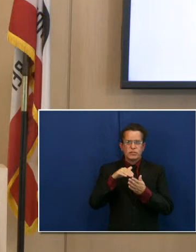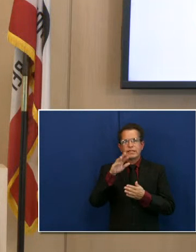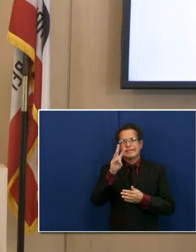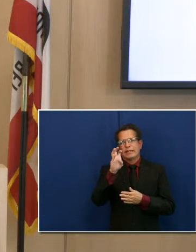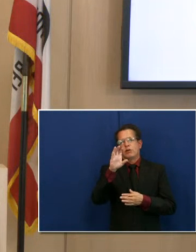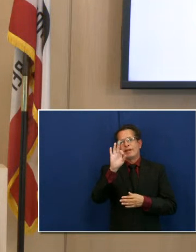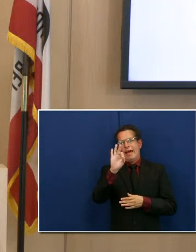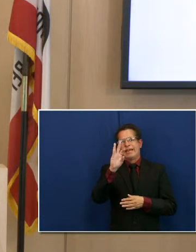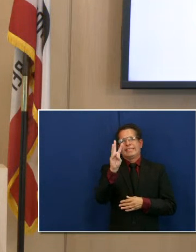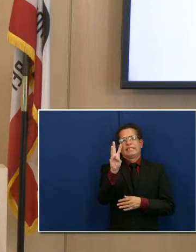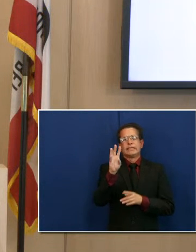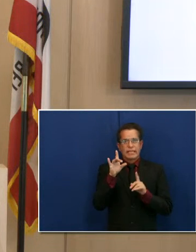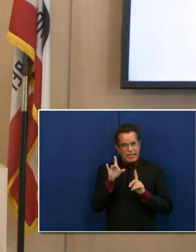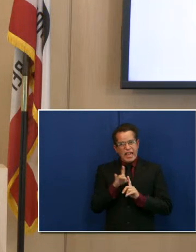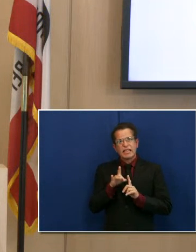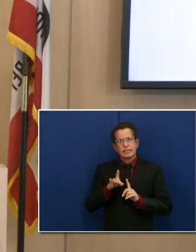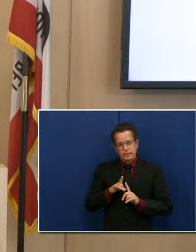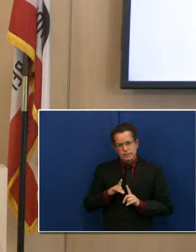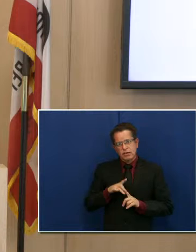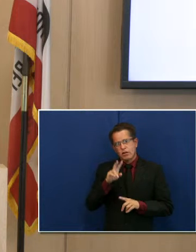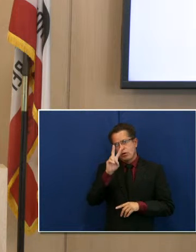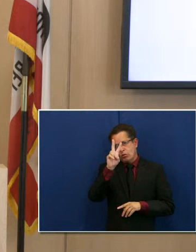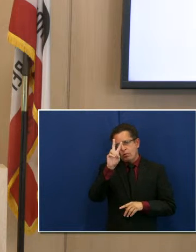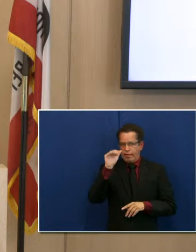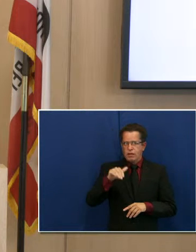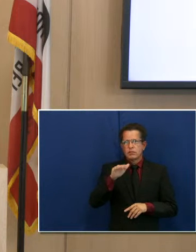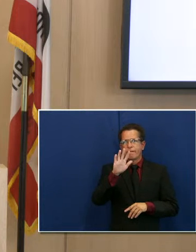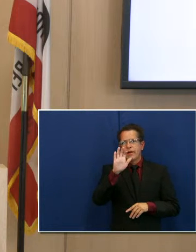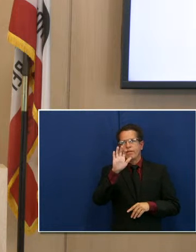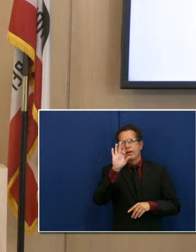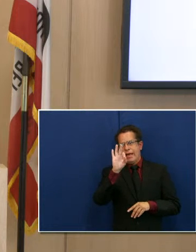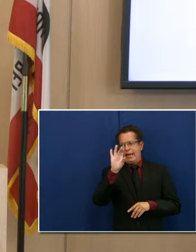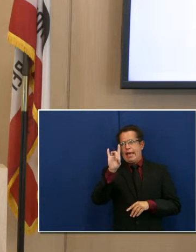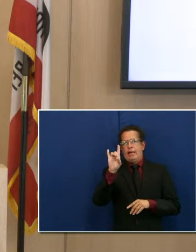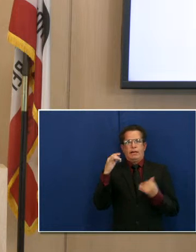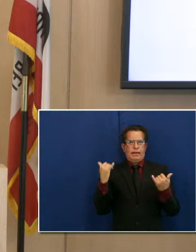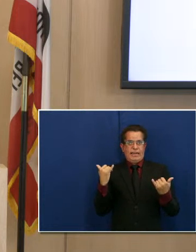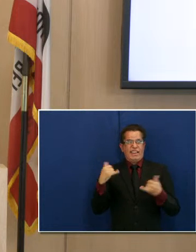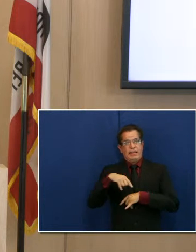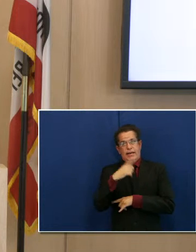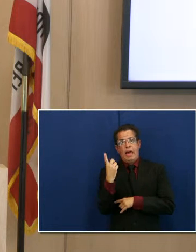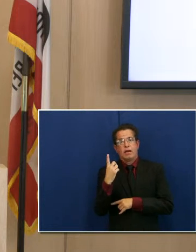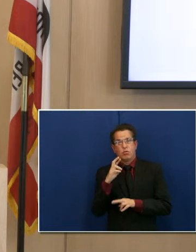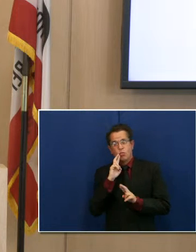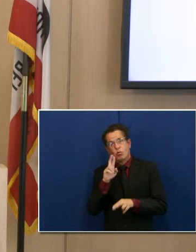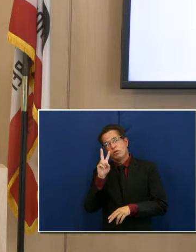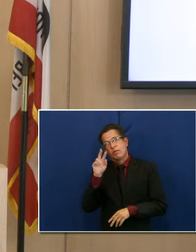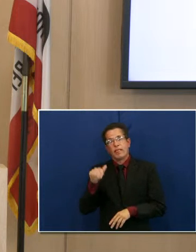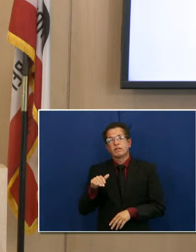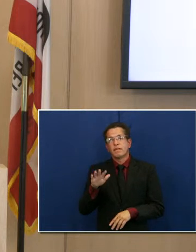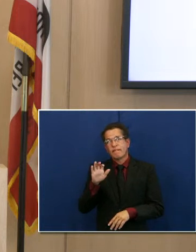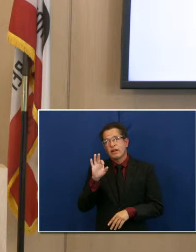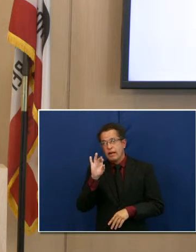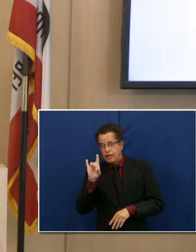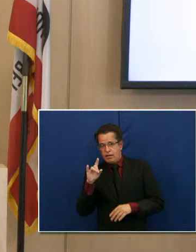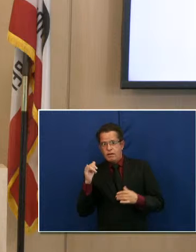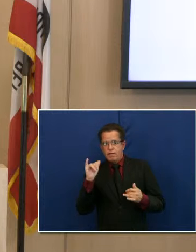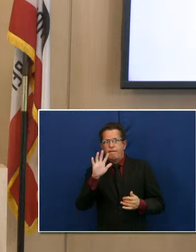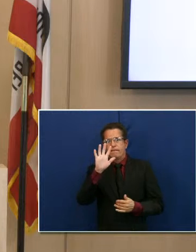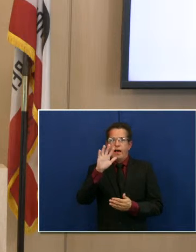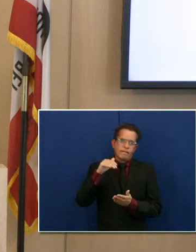134,696 cases, with 2,598 reported today. Of the